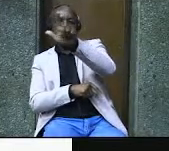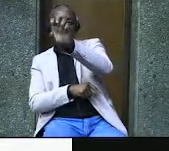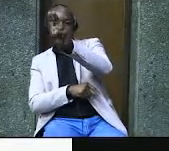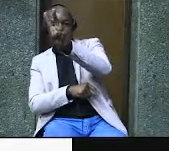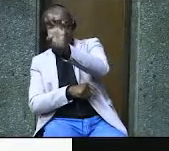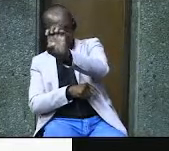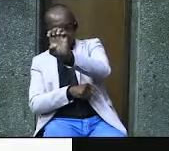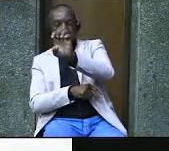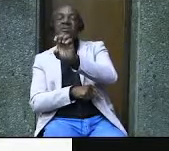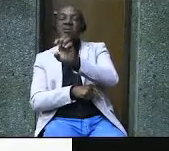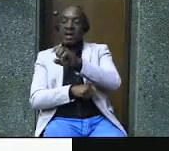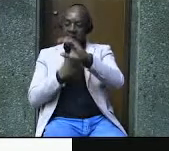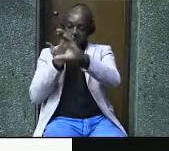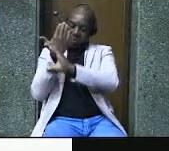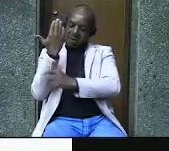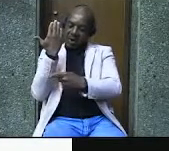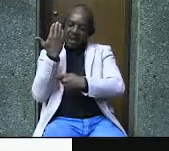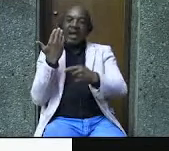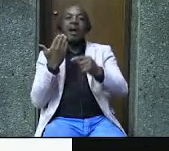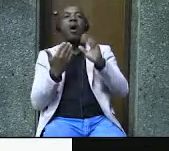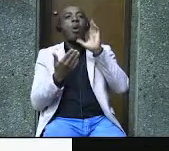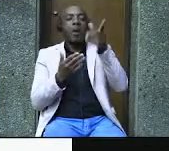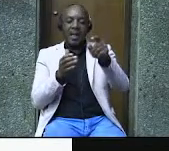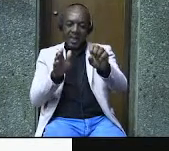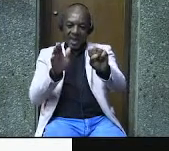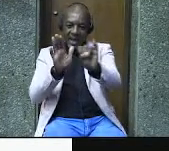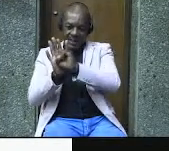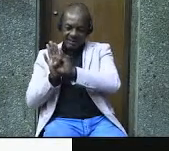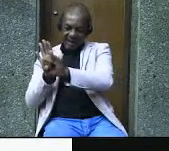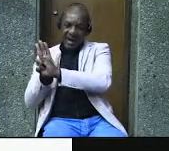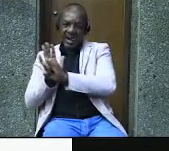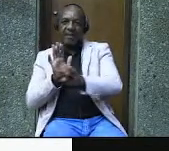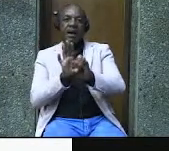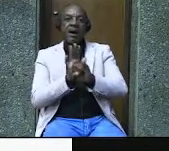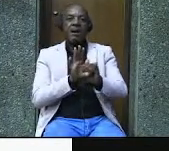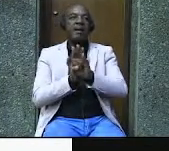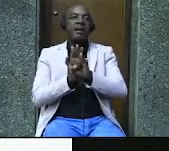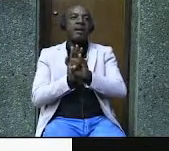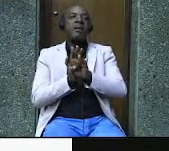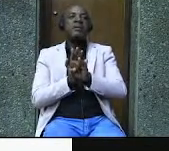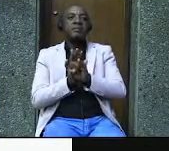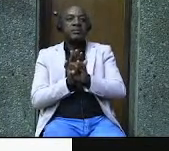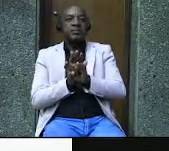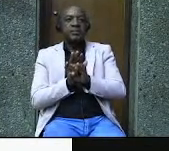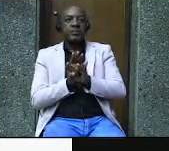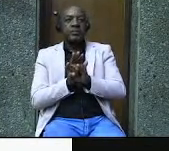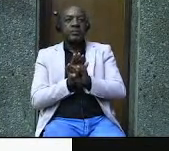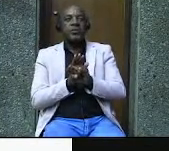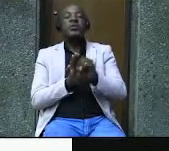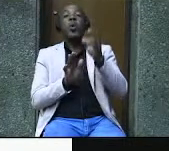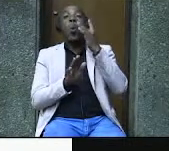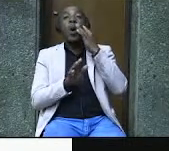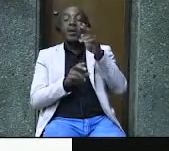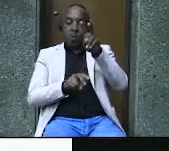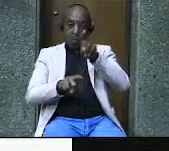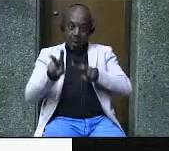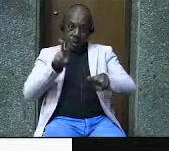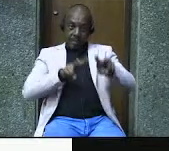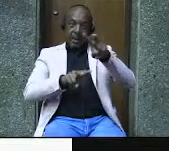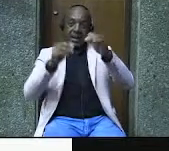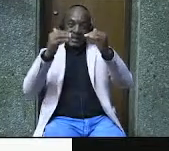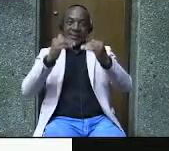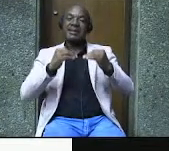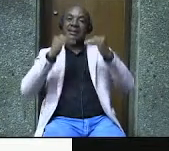identifies market value as just one of the elements that must be considered. But when you look at the standard